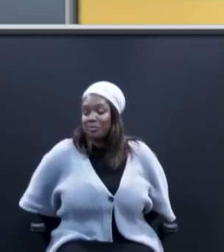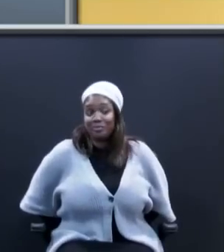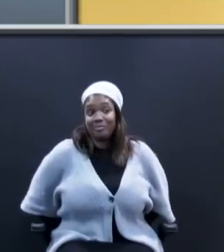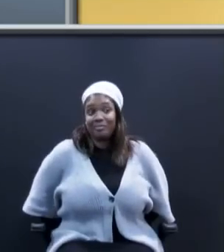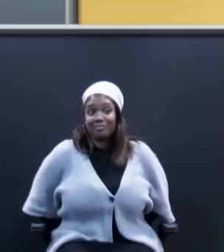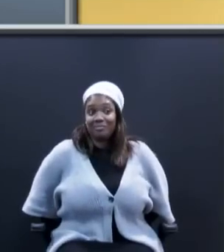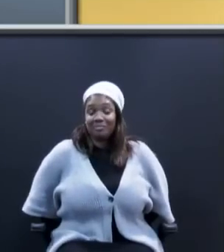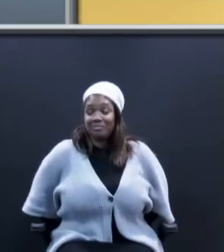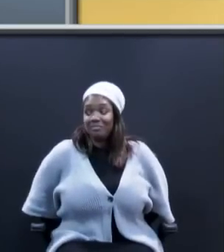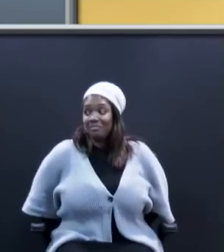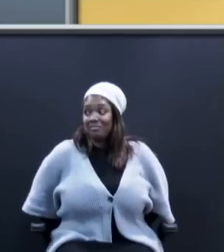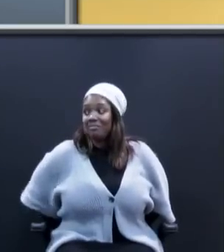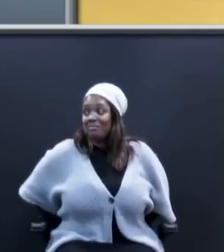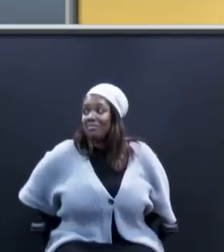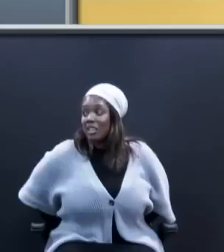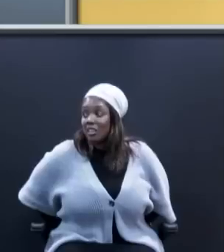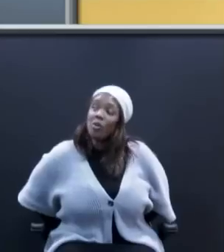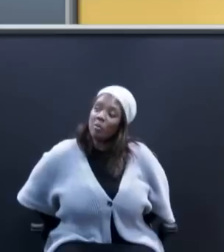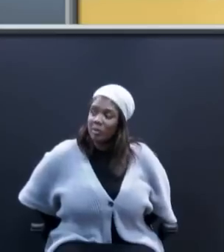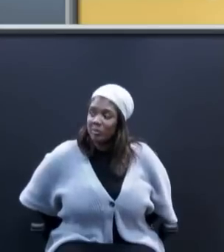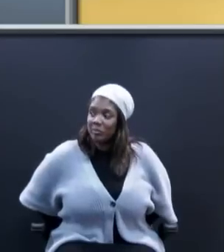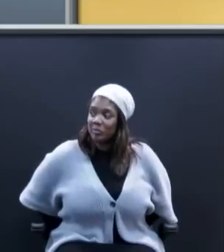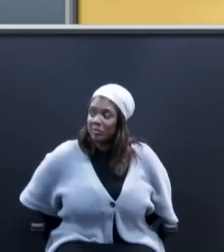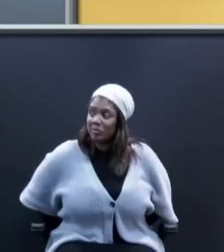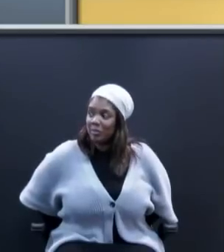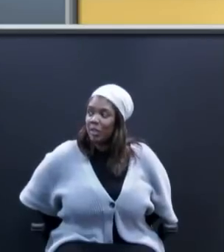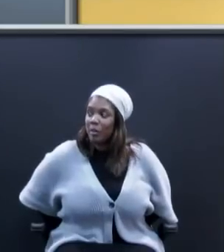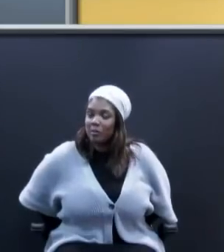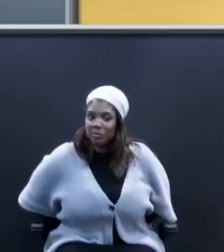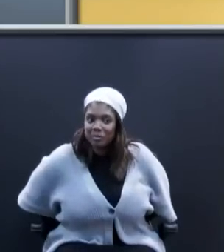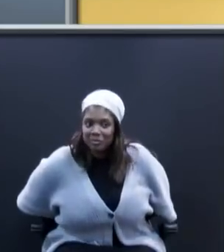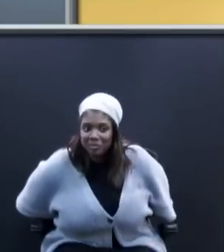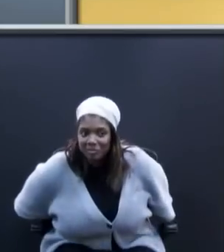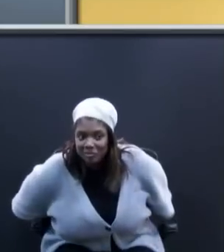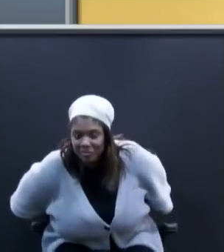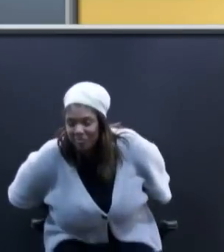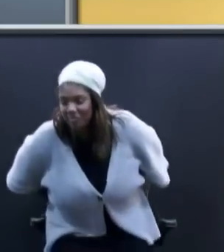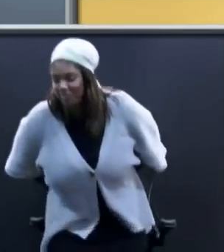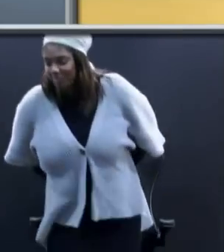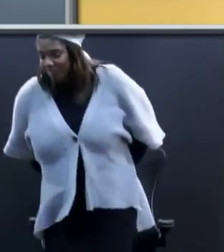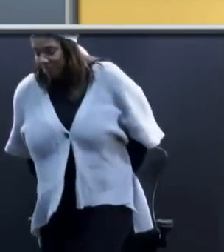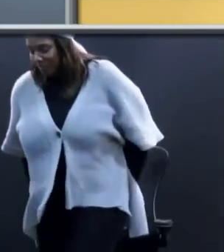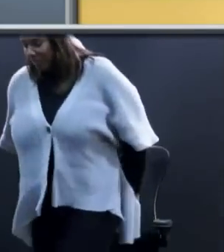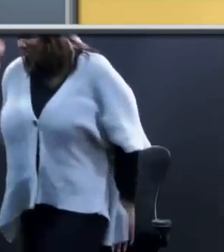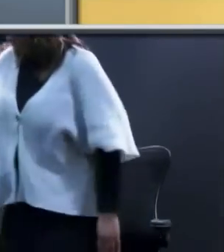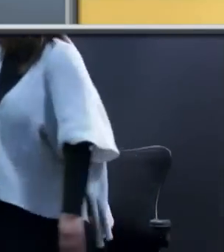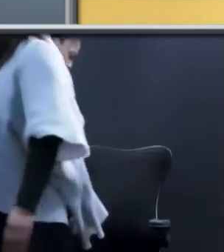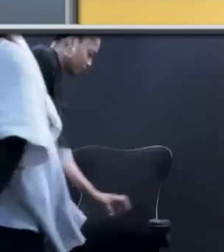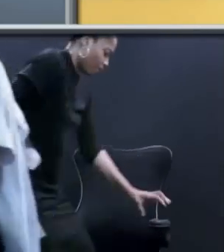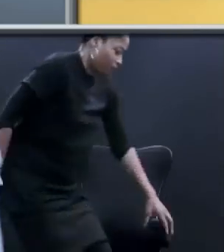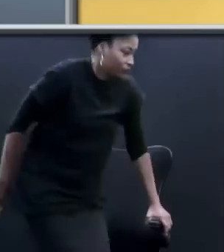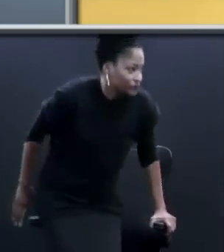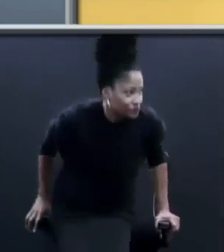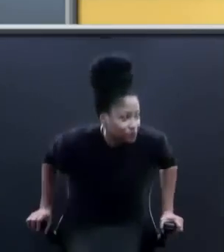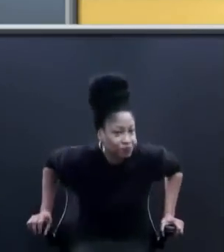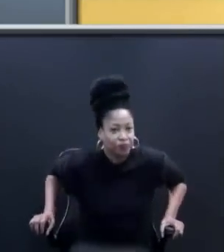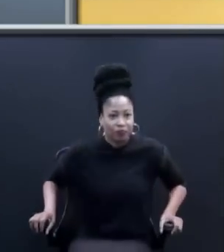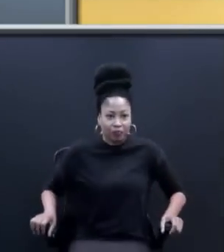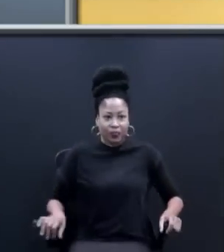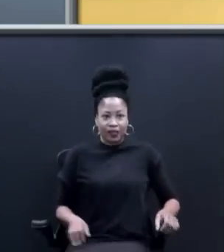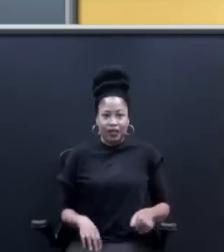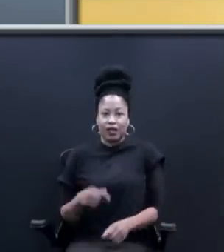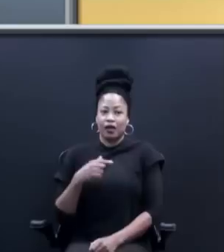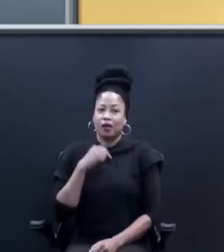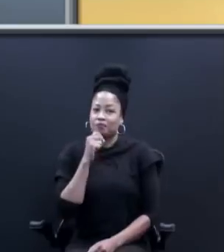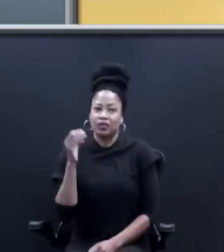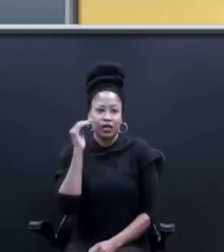Yeah, Exodus the 12th chapter. Yep. Okay. I tell you, I get too involved in my own stuff. I don't be rushing. I ain't lying.